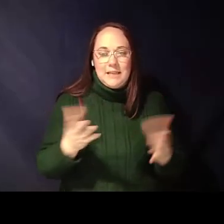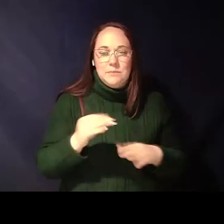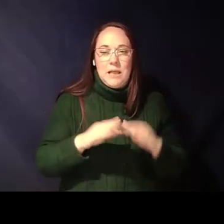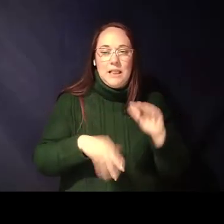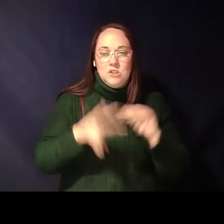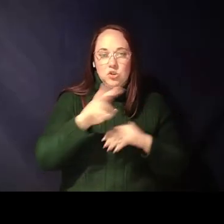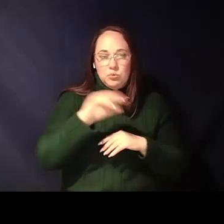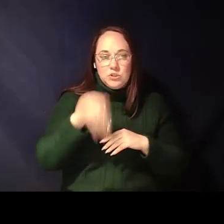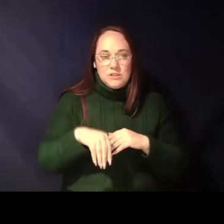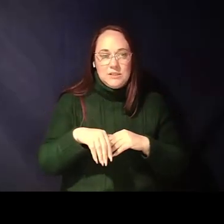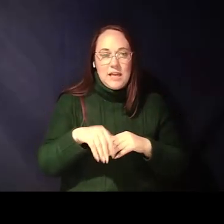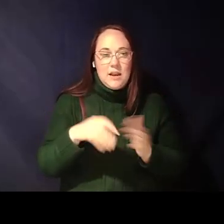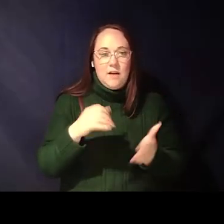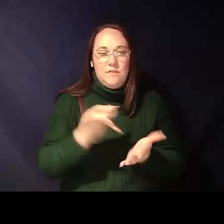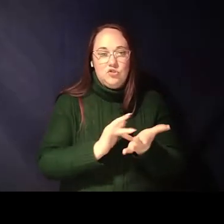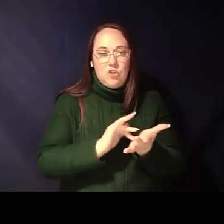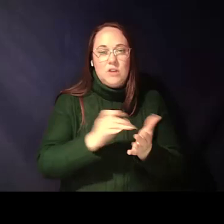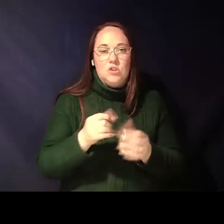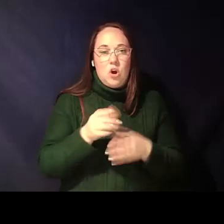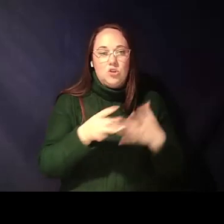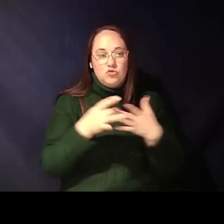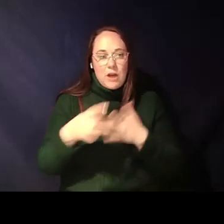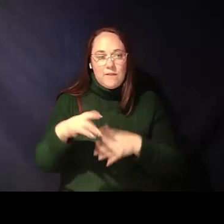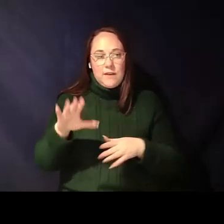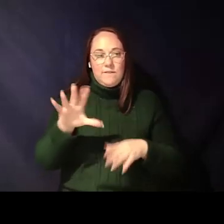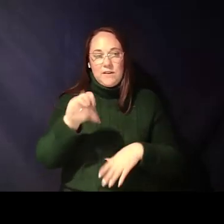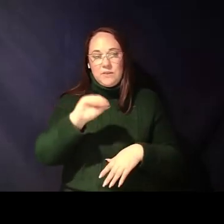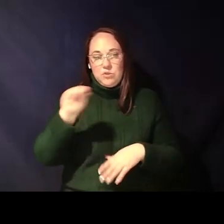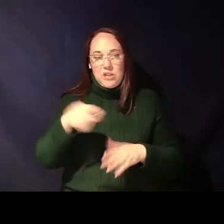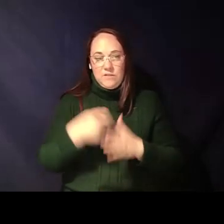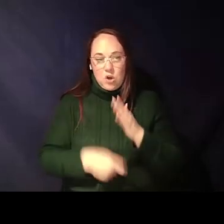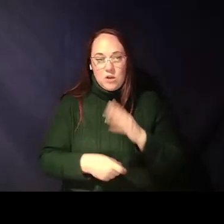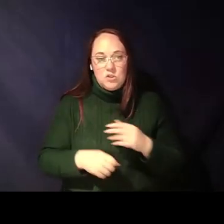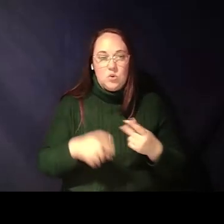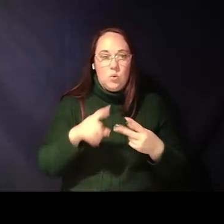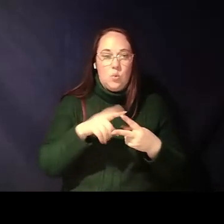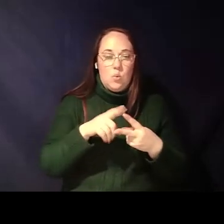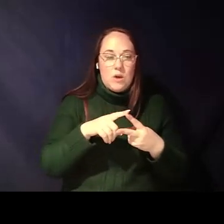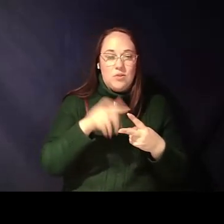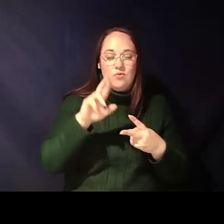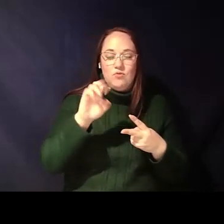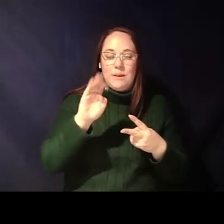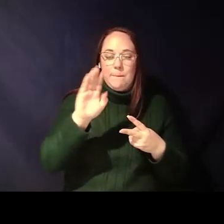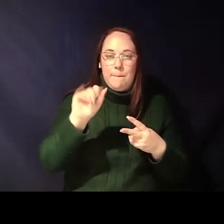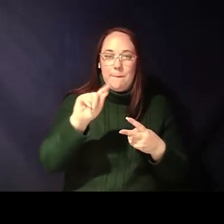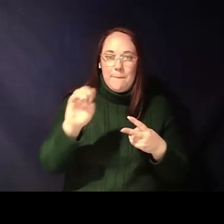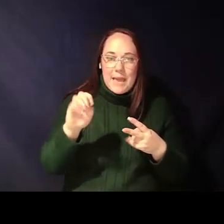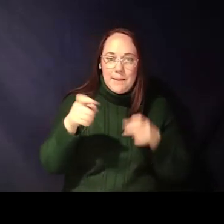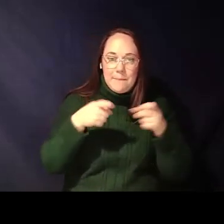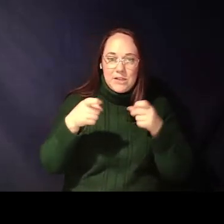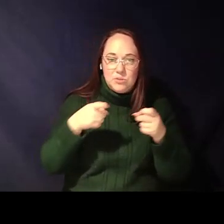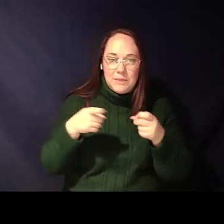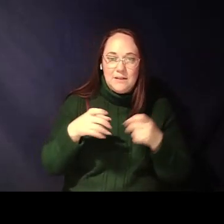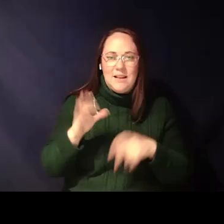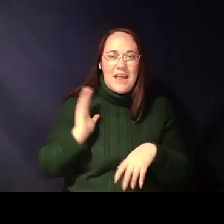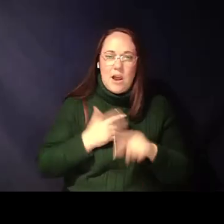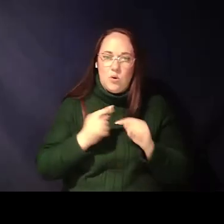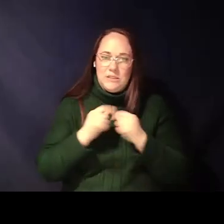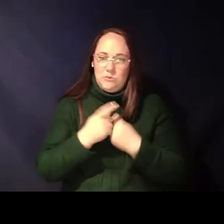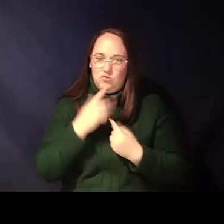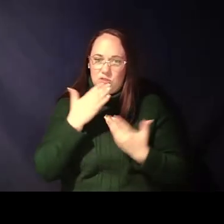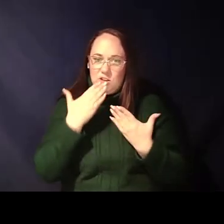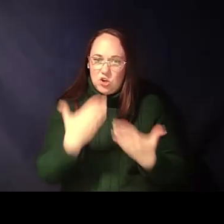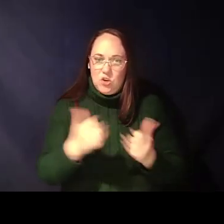driving 50% of the costs. So that's the specialty drugs. So one, rebate management is really, really important, and our team is really good at that. There's